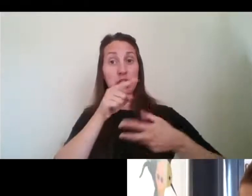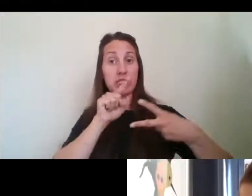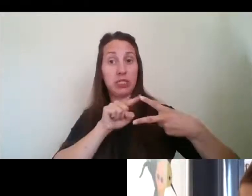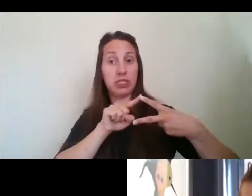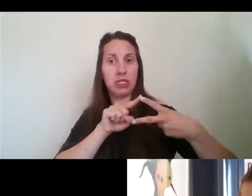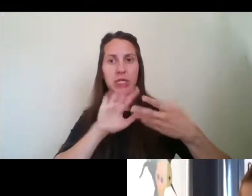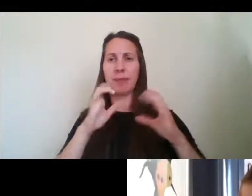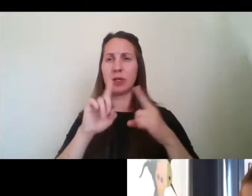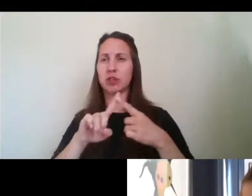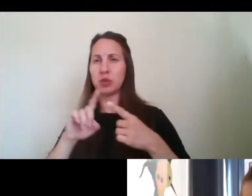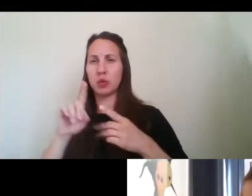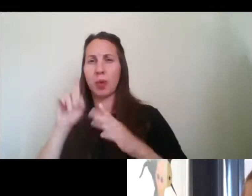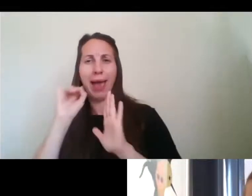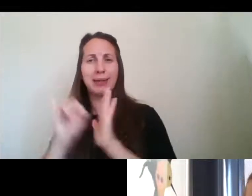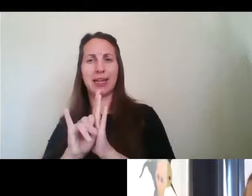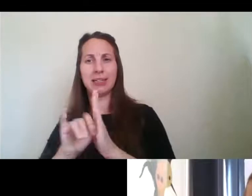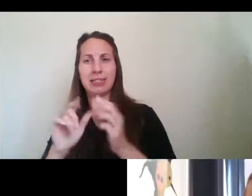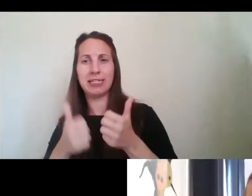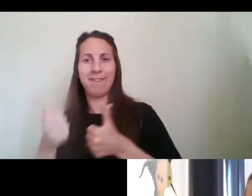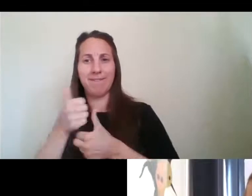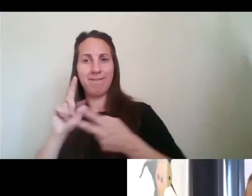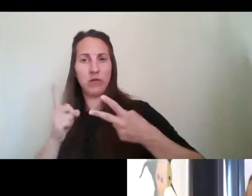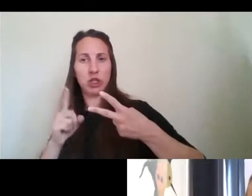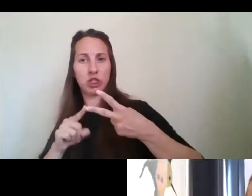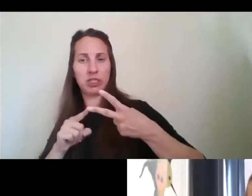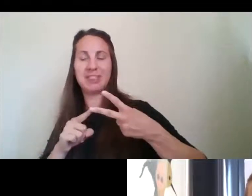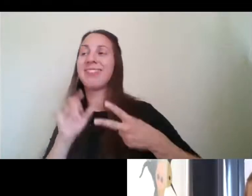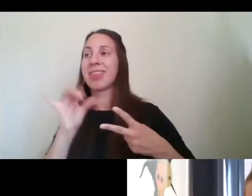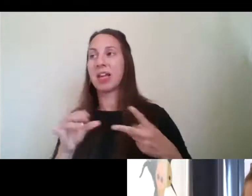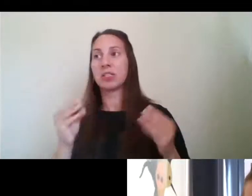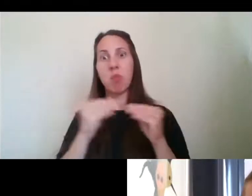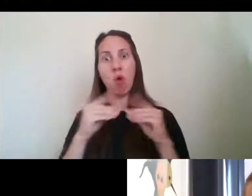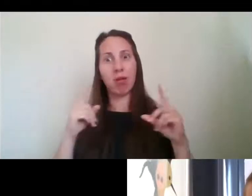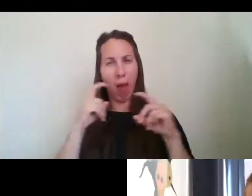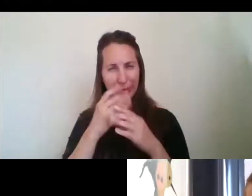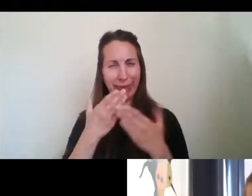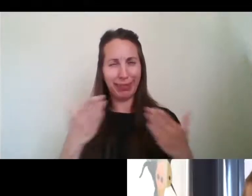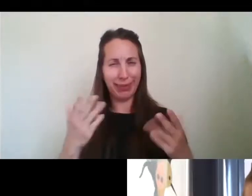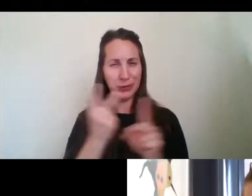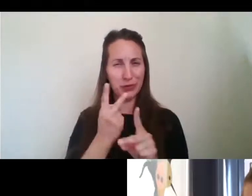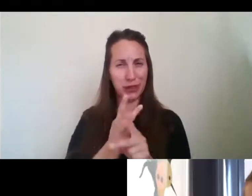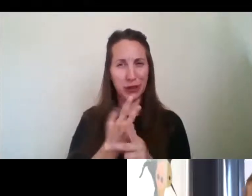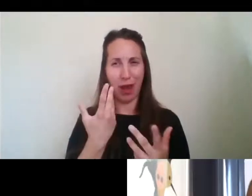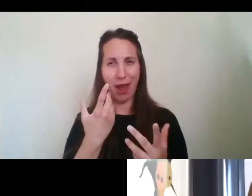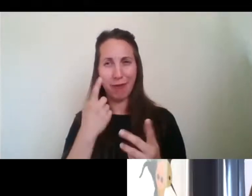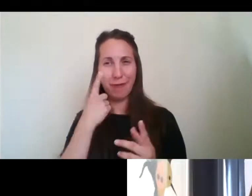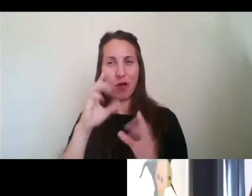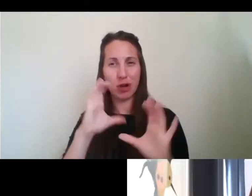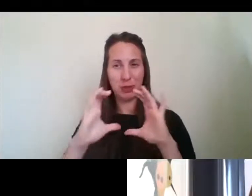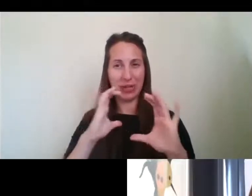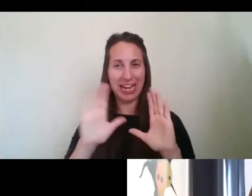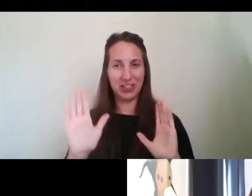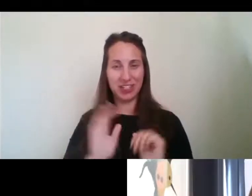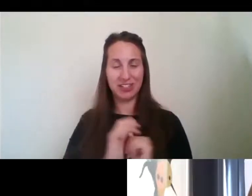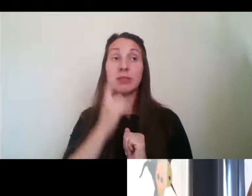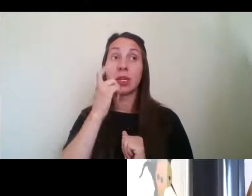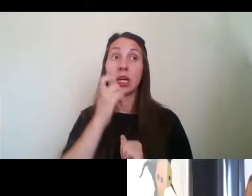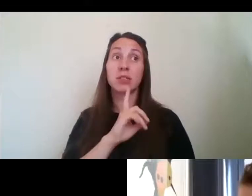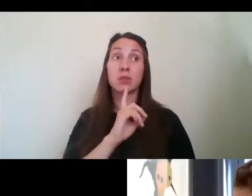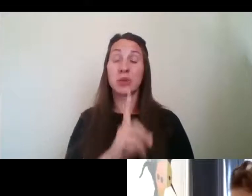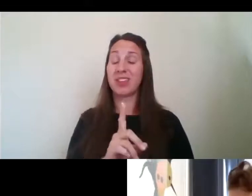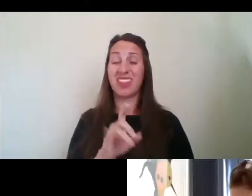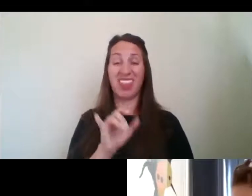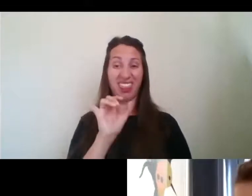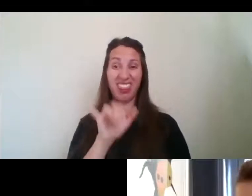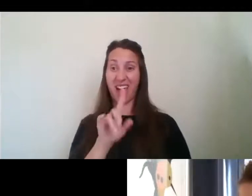of the more complicated things to figure out from a communication standpoint, because we're dealing with a question